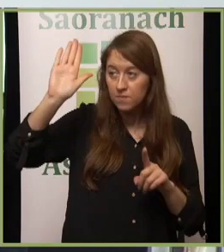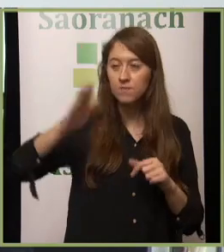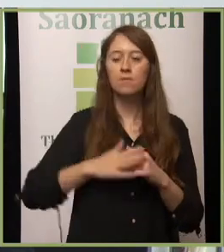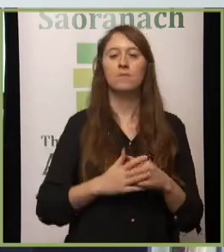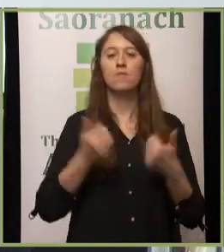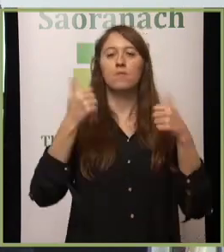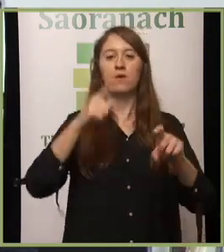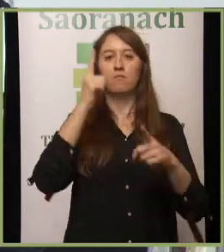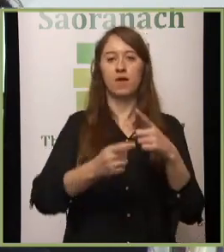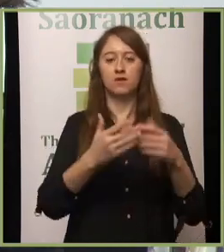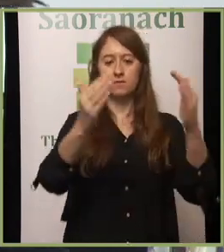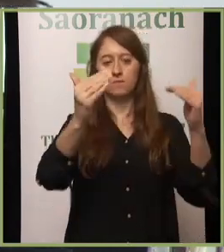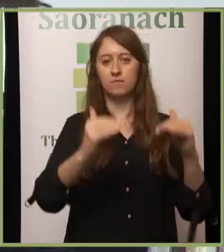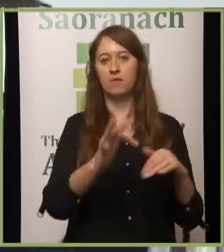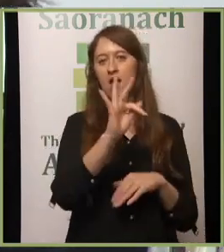FWH6.